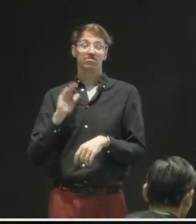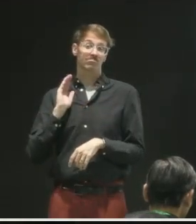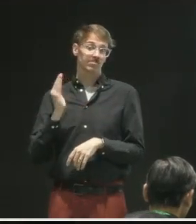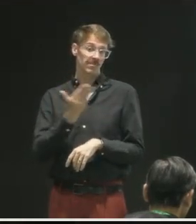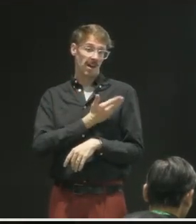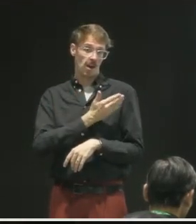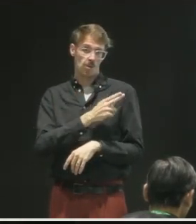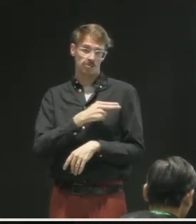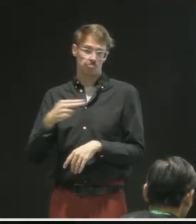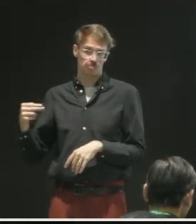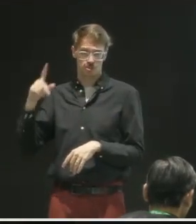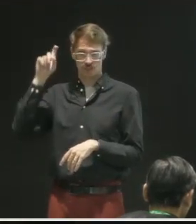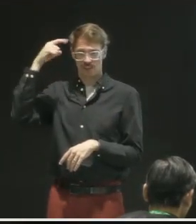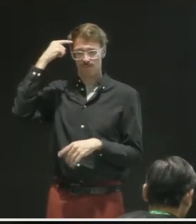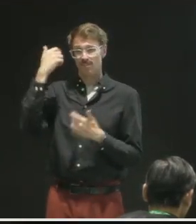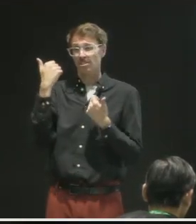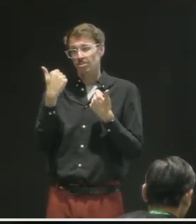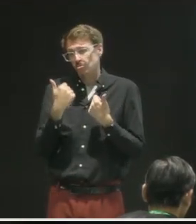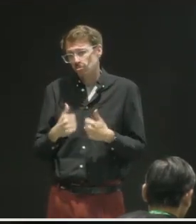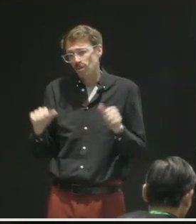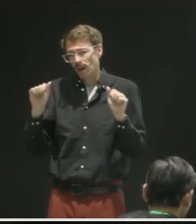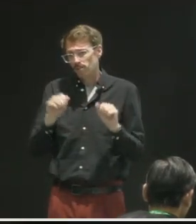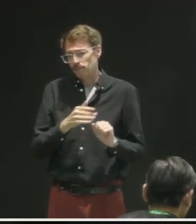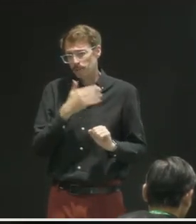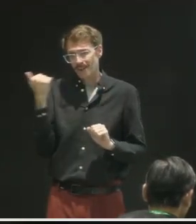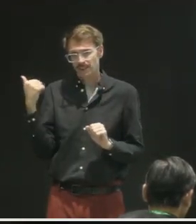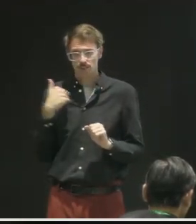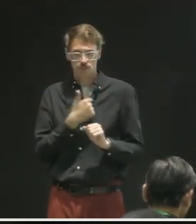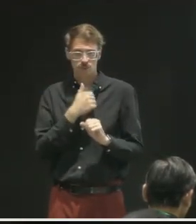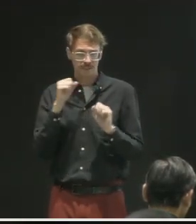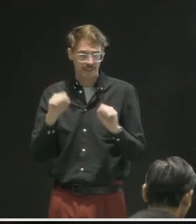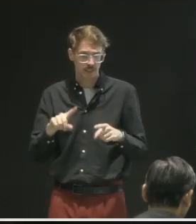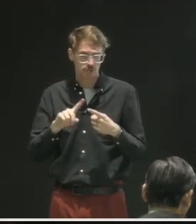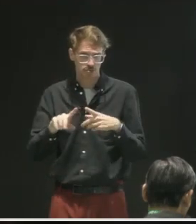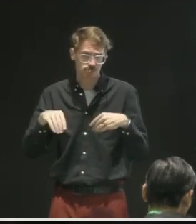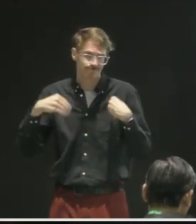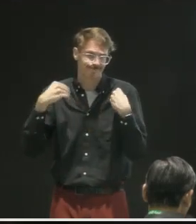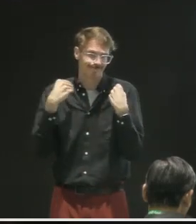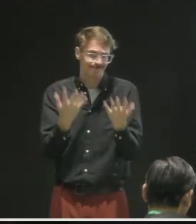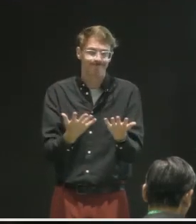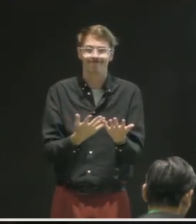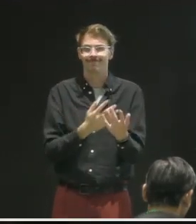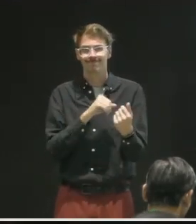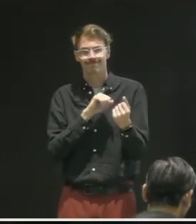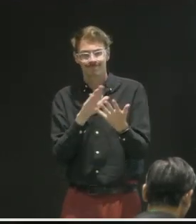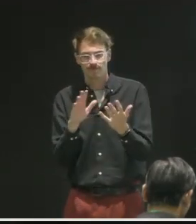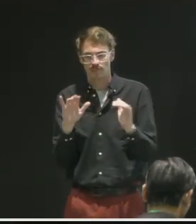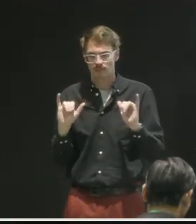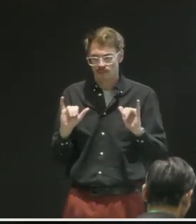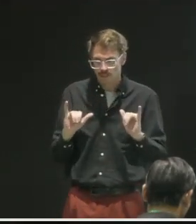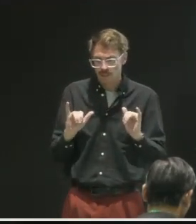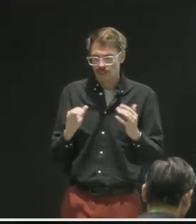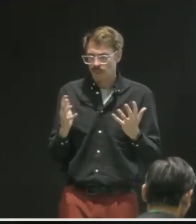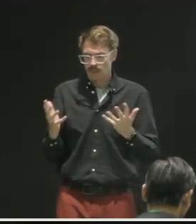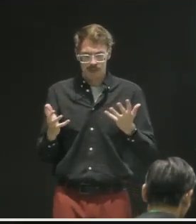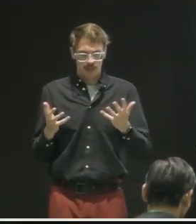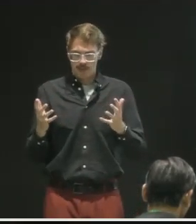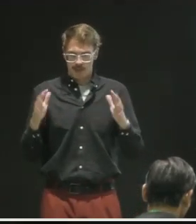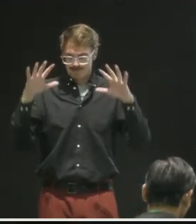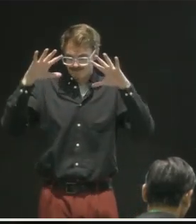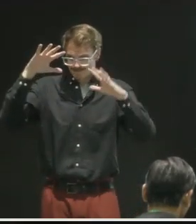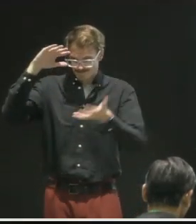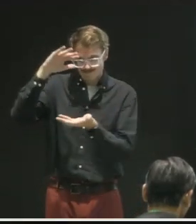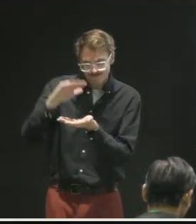try to do the best we can how to face the situation by